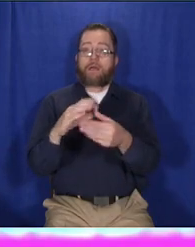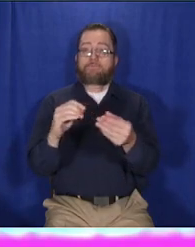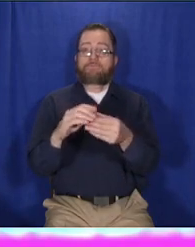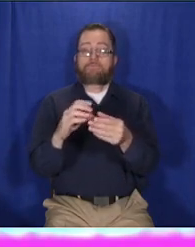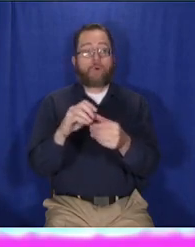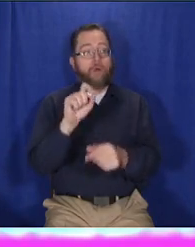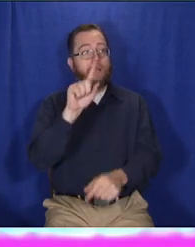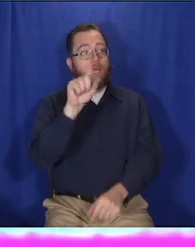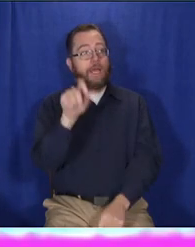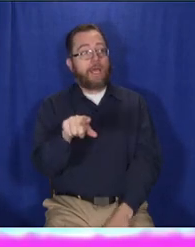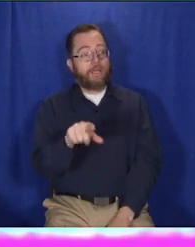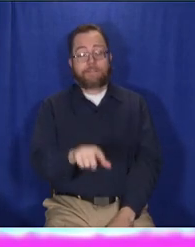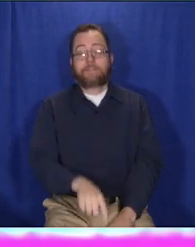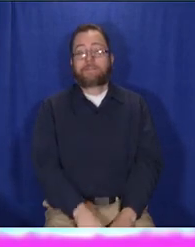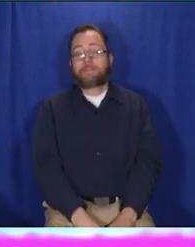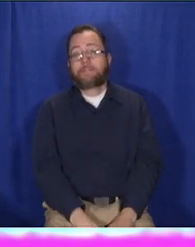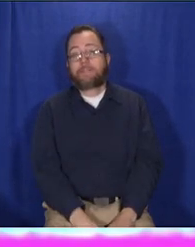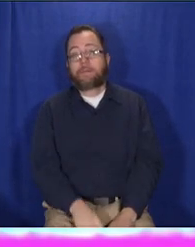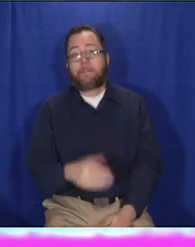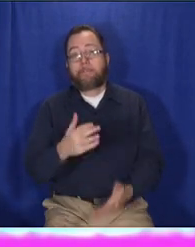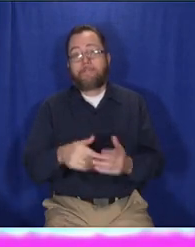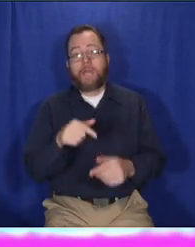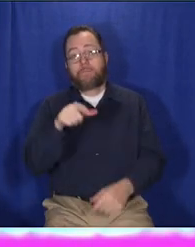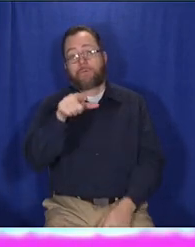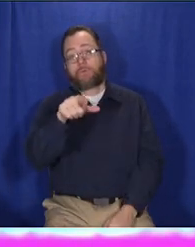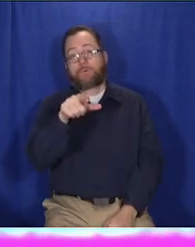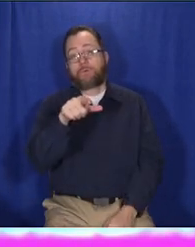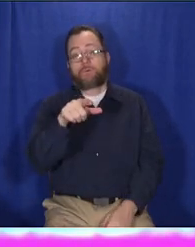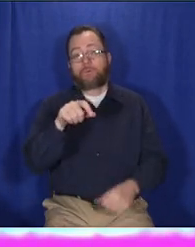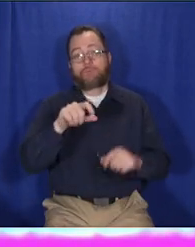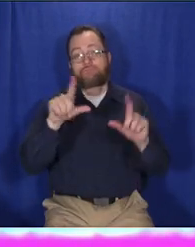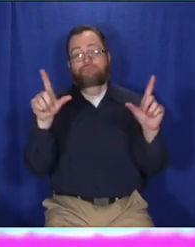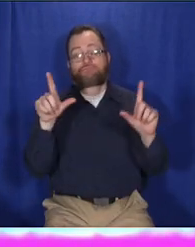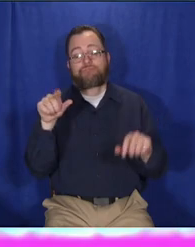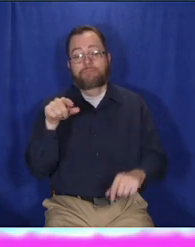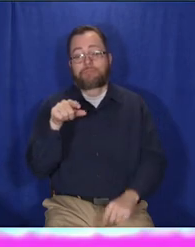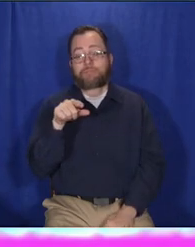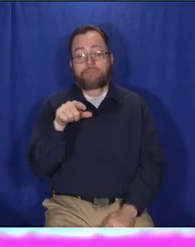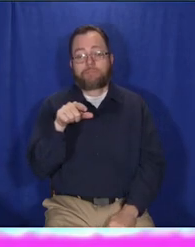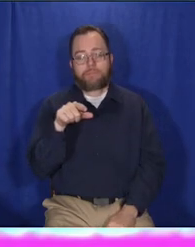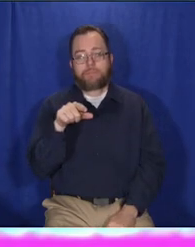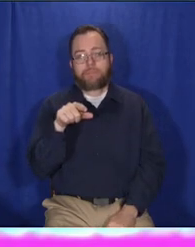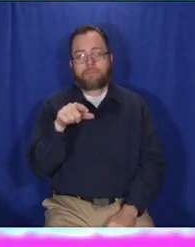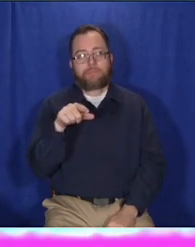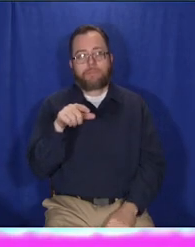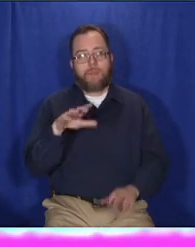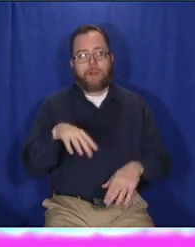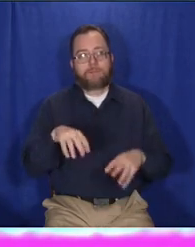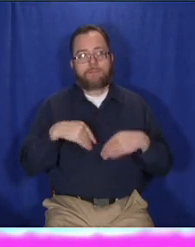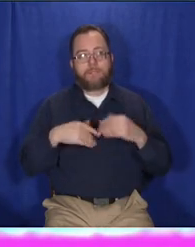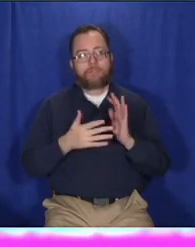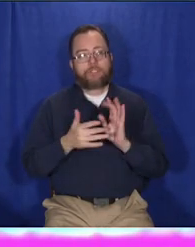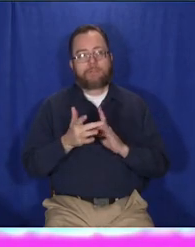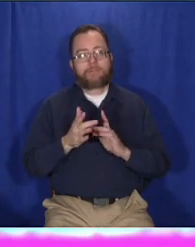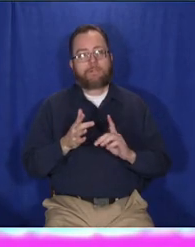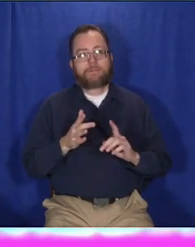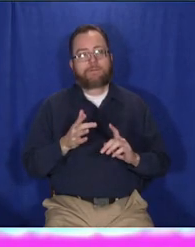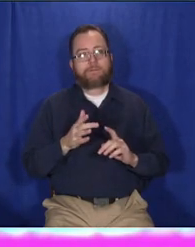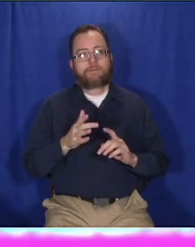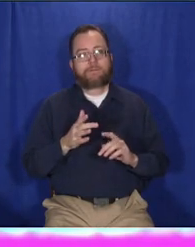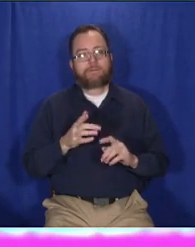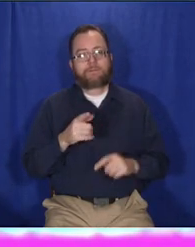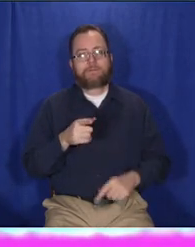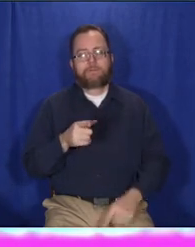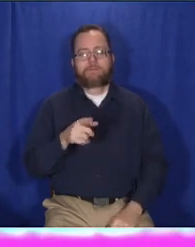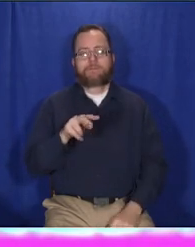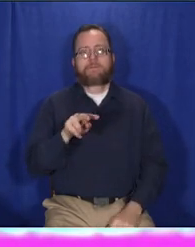of you that are watching, those of you who are here who might not be followers of Jesus, one of the things you know, even if you're exploring